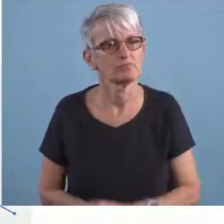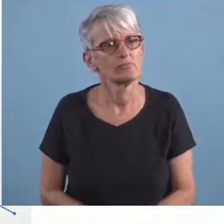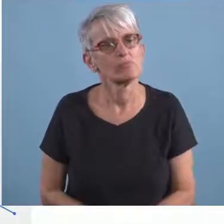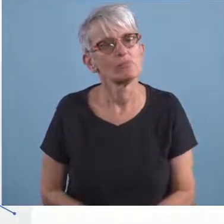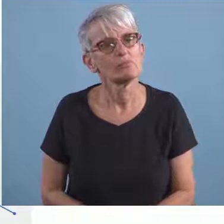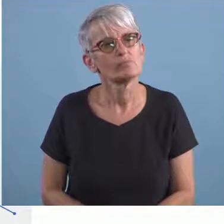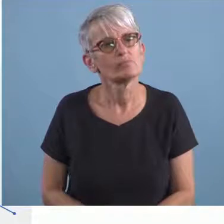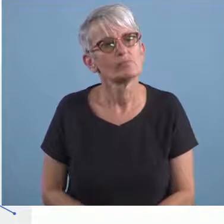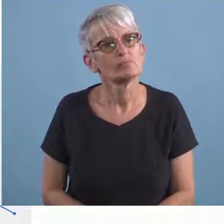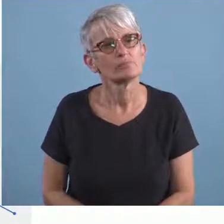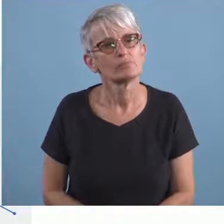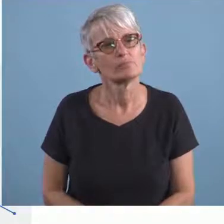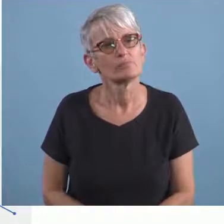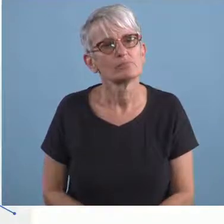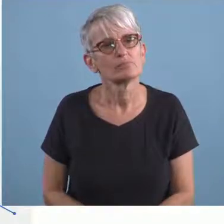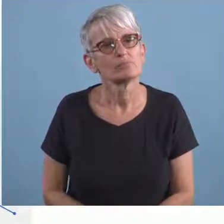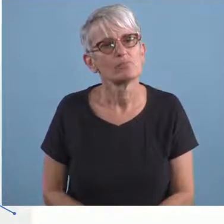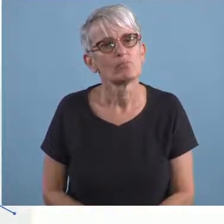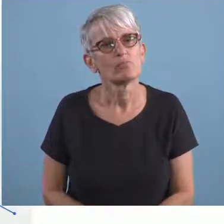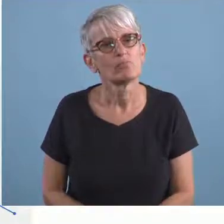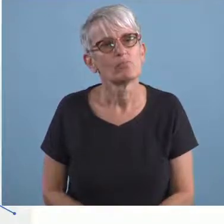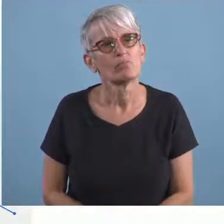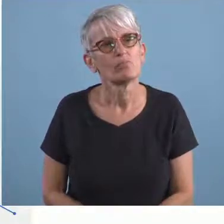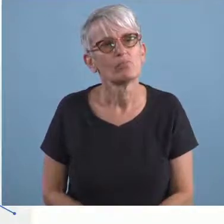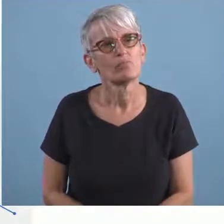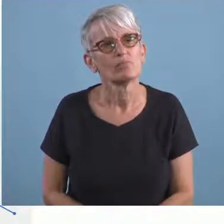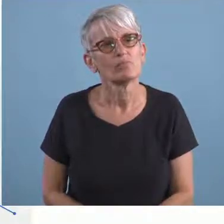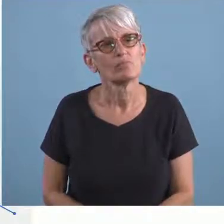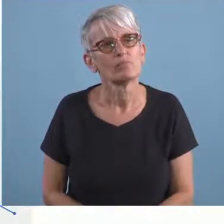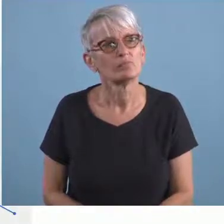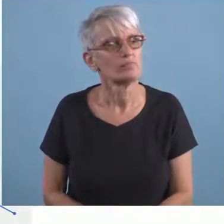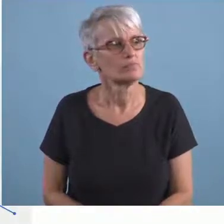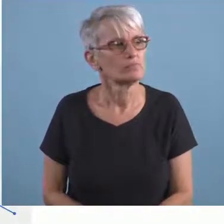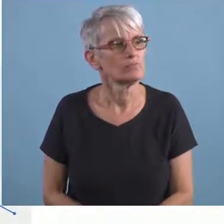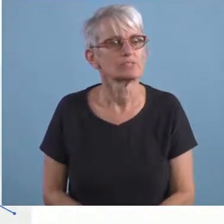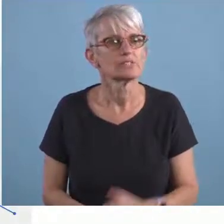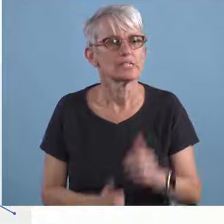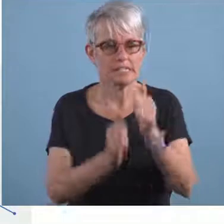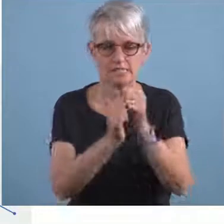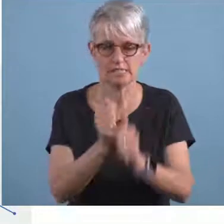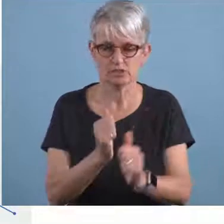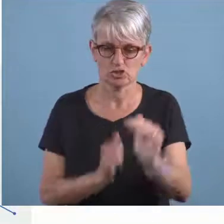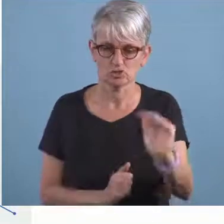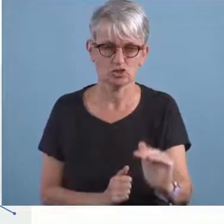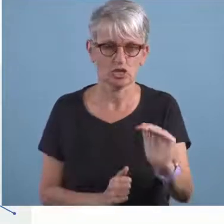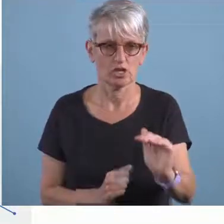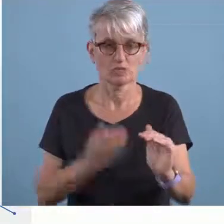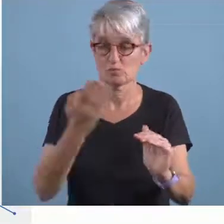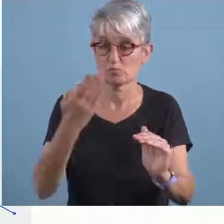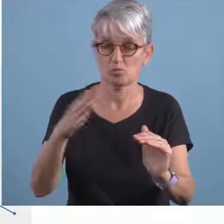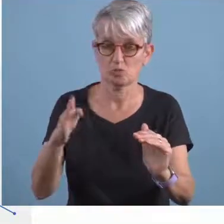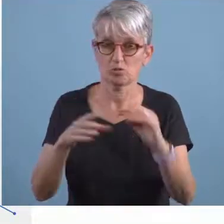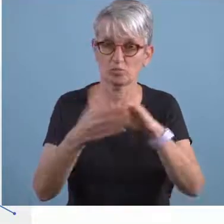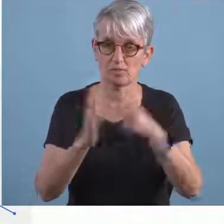There you go. Look at each individual child. blue is a child in the